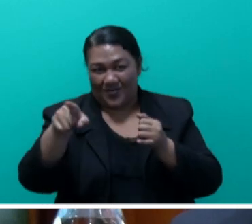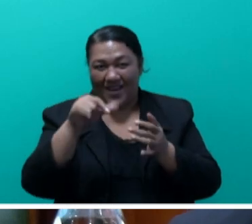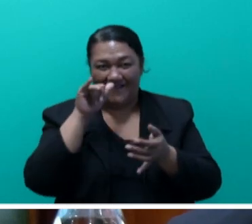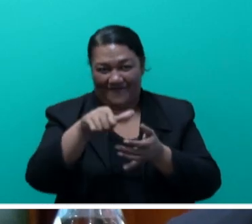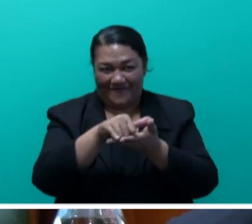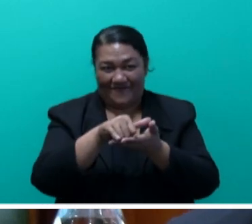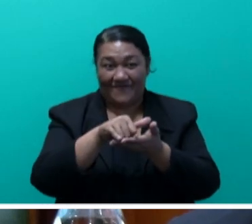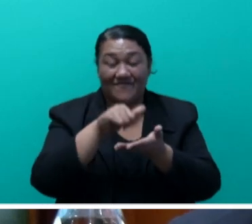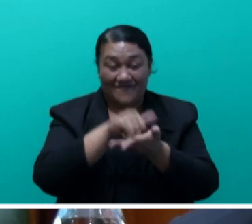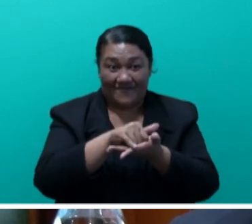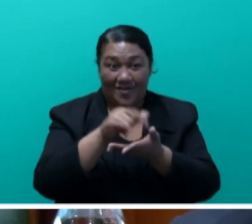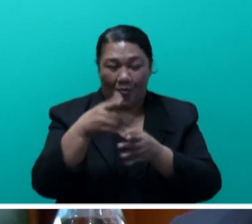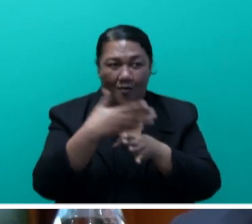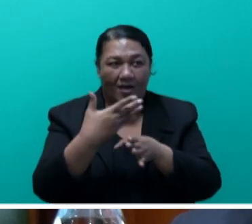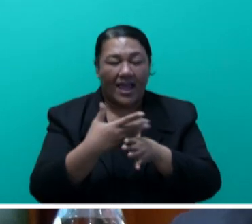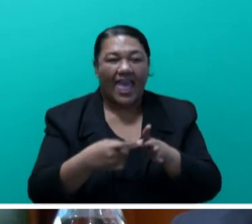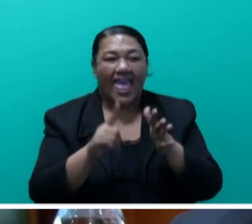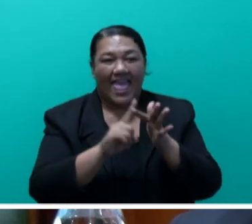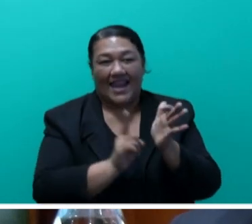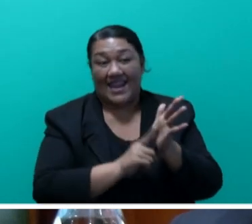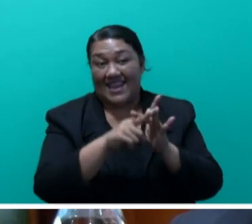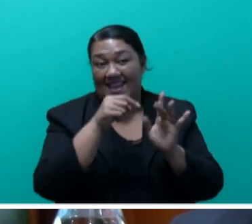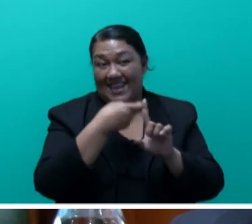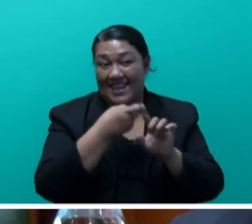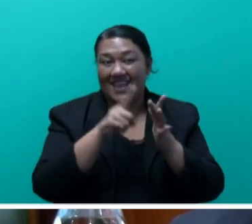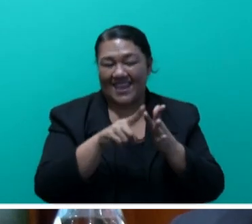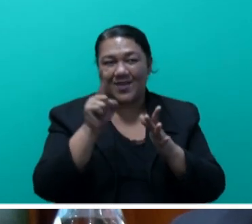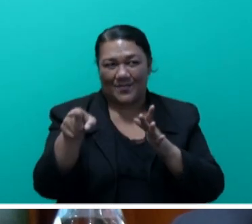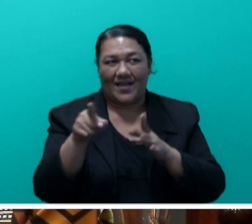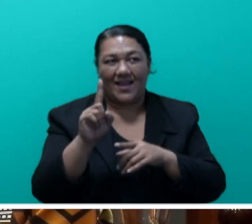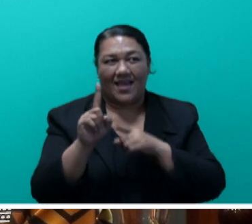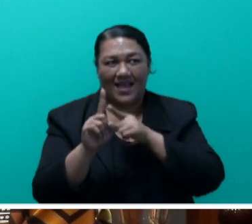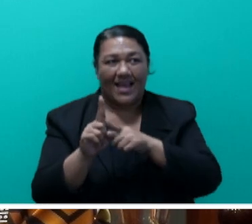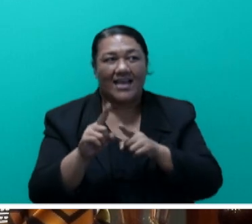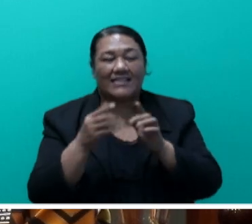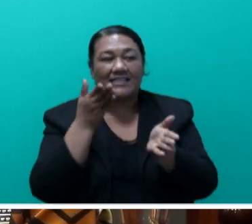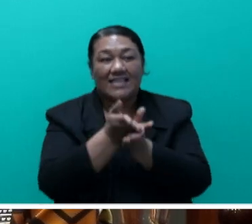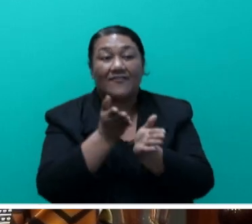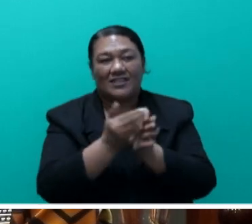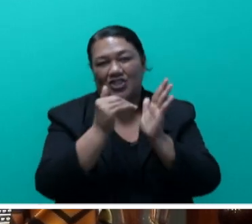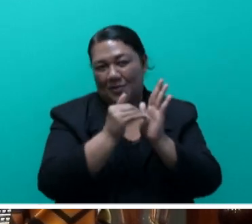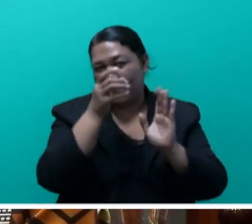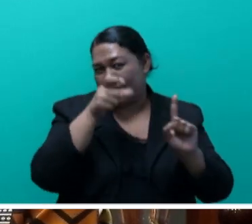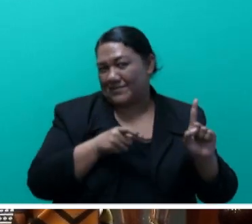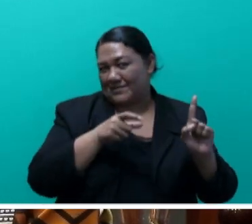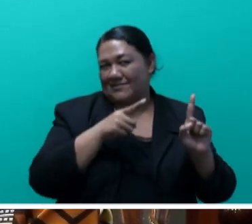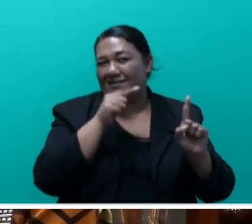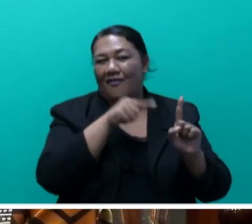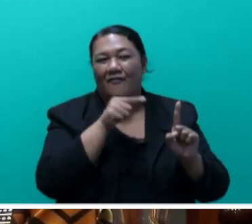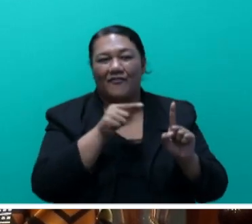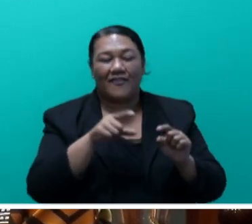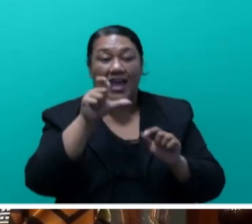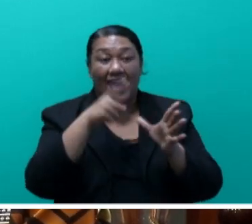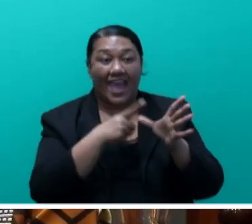government and the workers. Eliki had served as chairman of CAF and did a